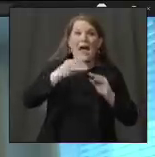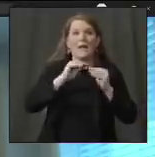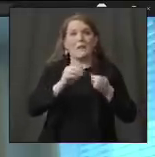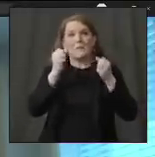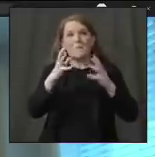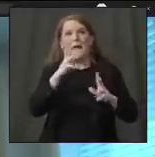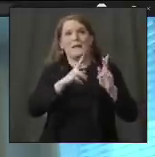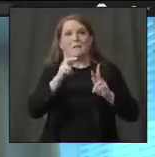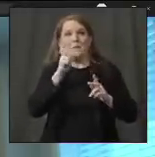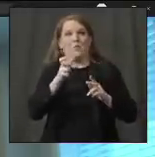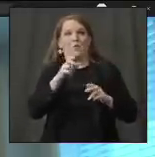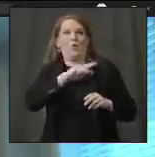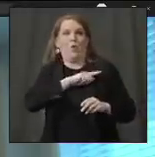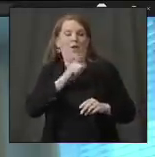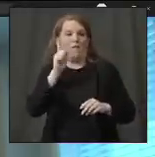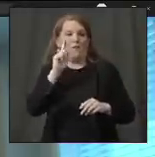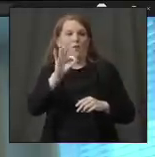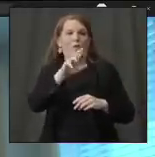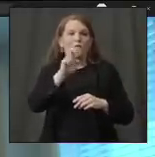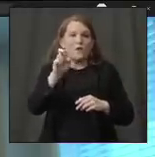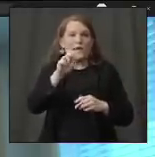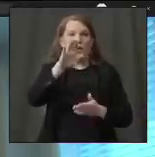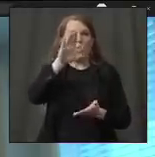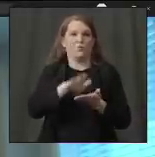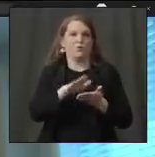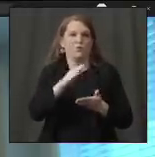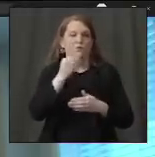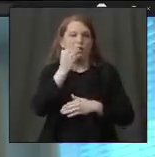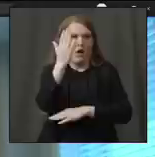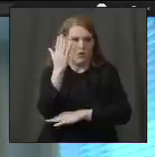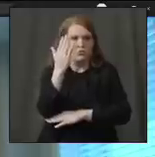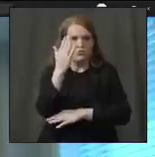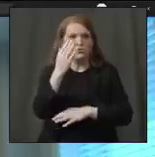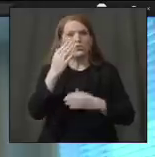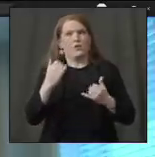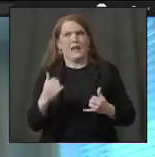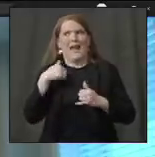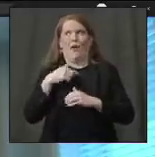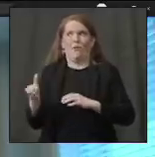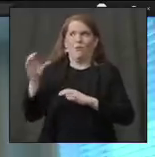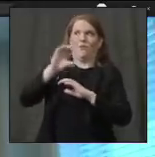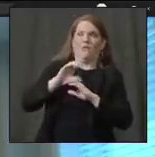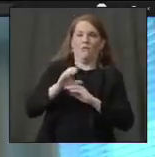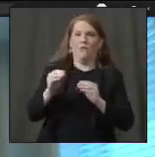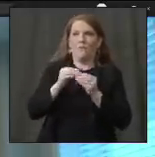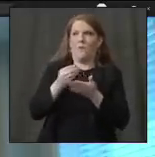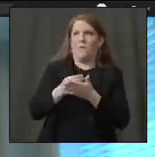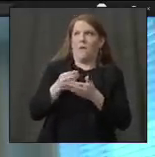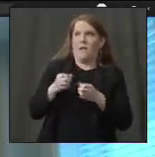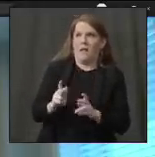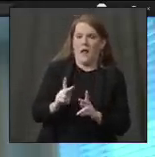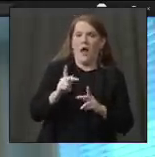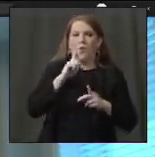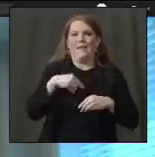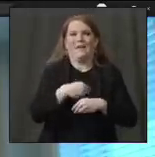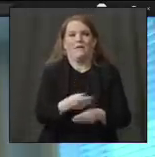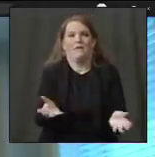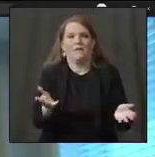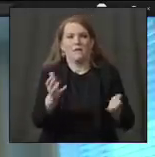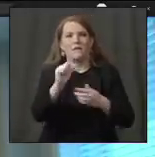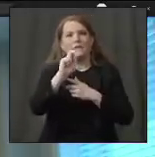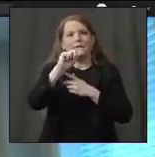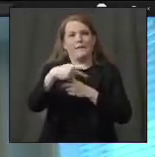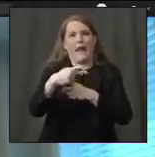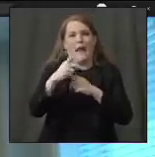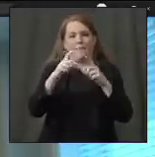benefit. We are working to get those cards generated and mailed out to families, and we thank the Connecticut